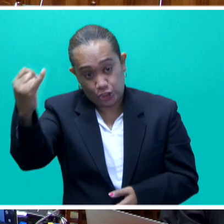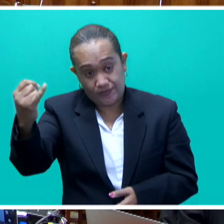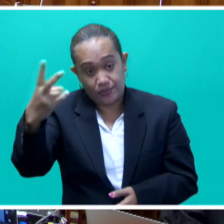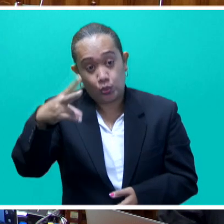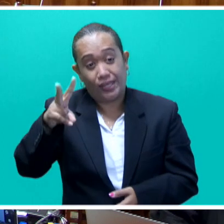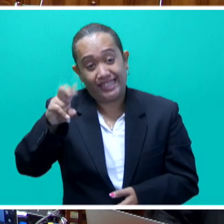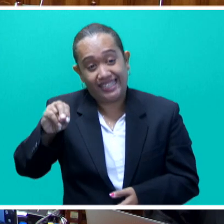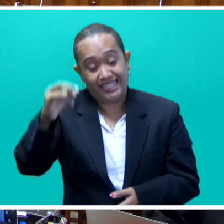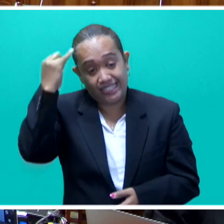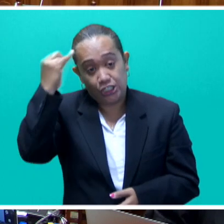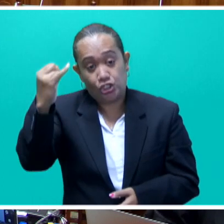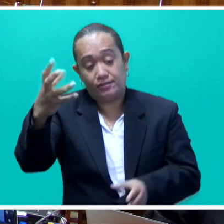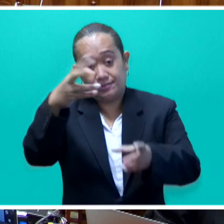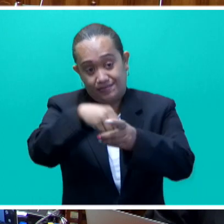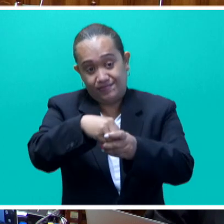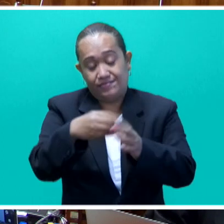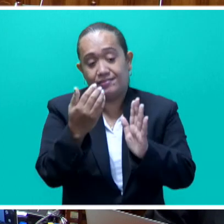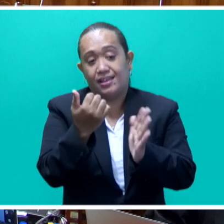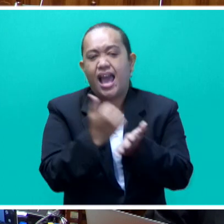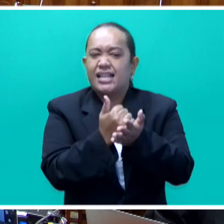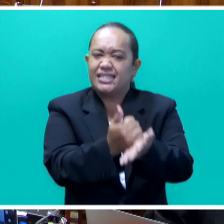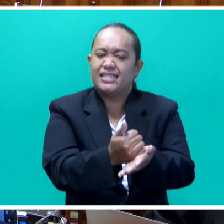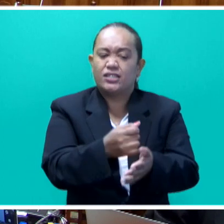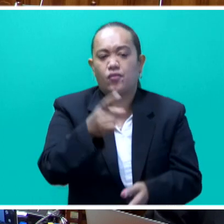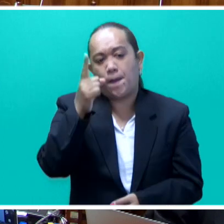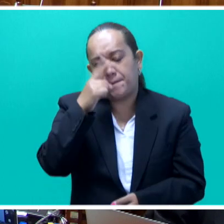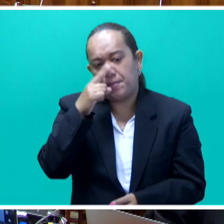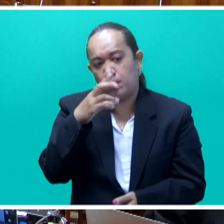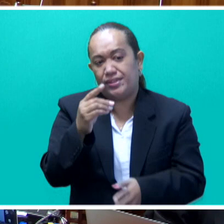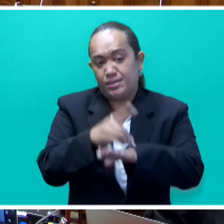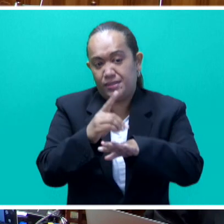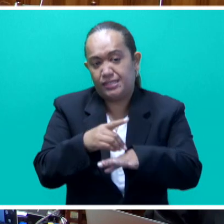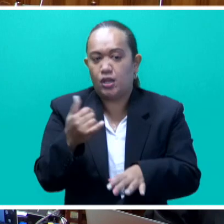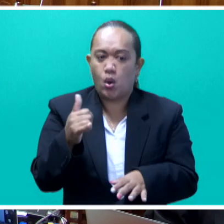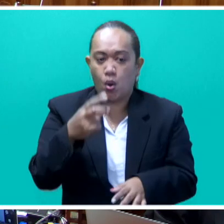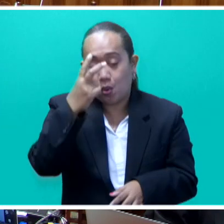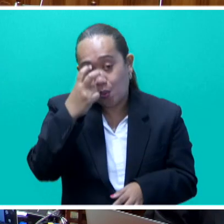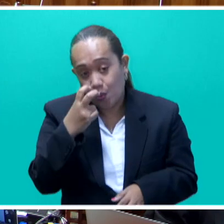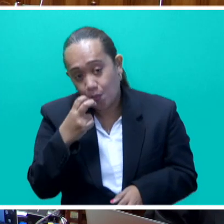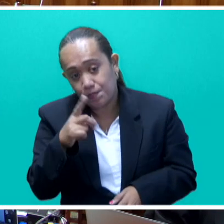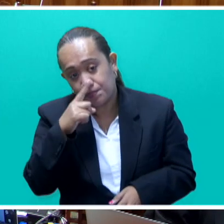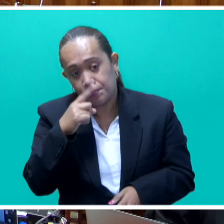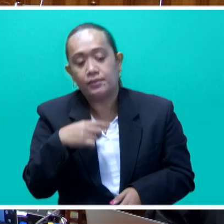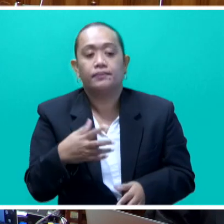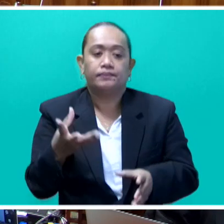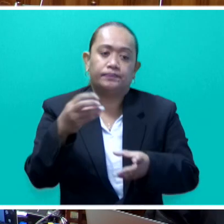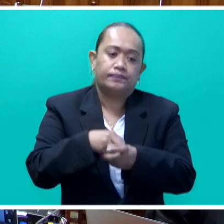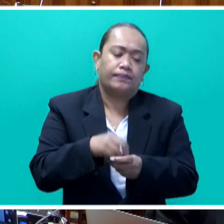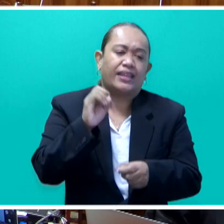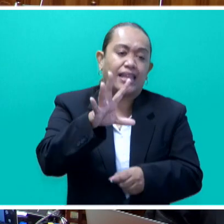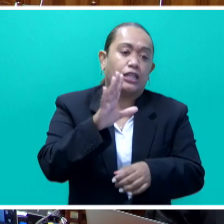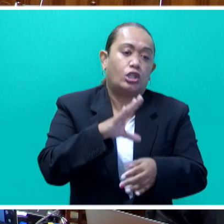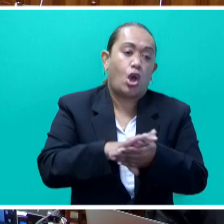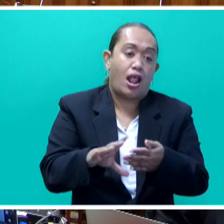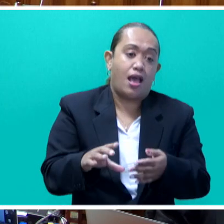welfare assistance on bus fare support for elderly and disabled persons, which will continue with monthly top-up of $10 and a funding allocation of